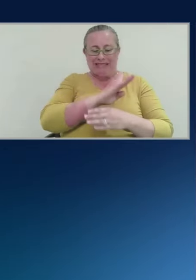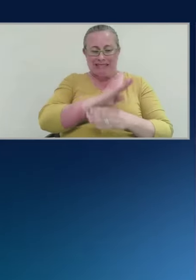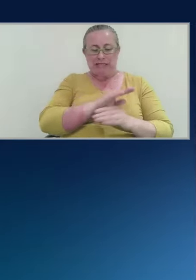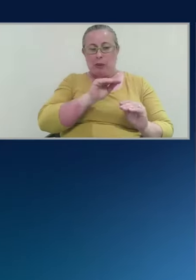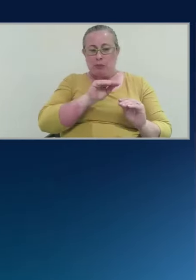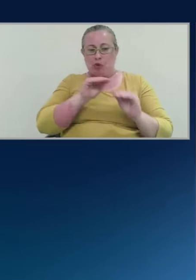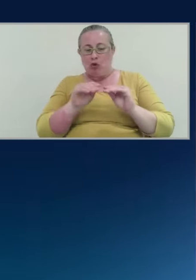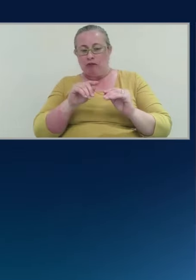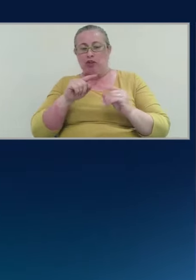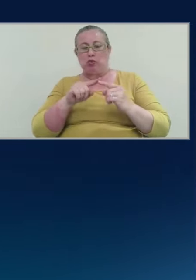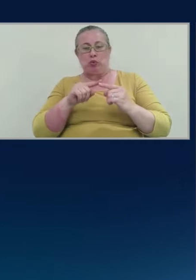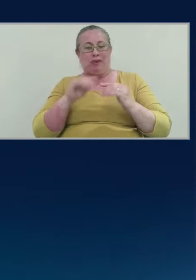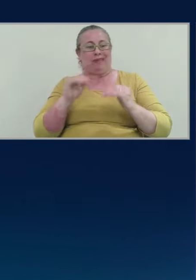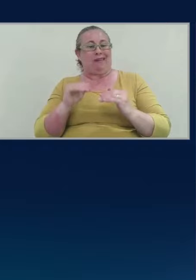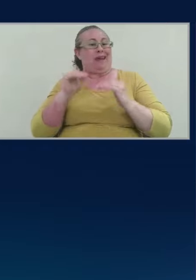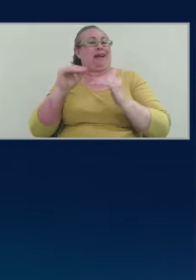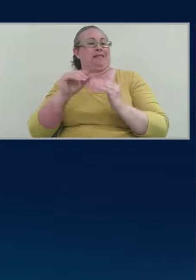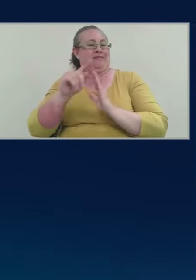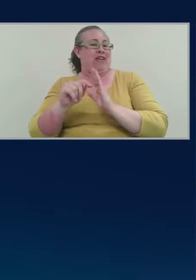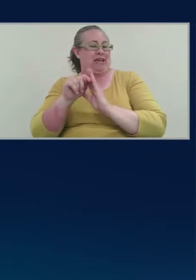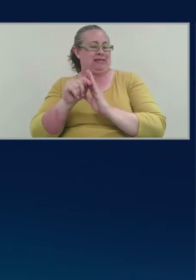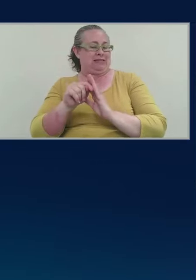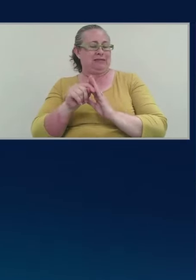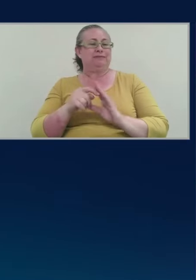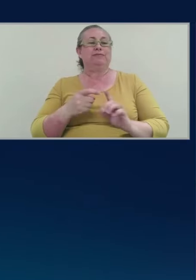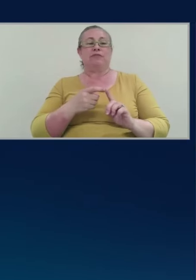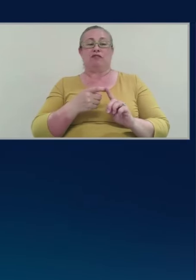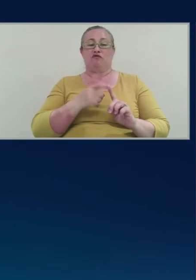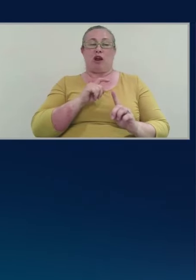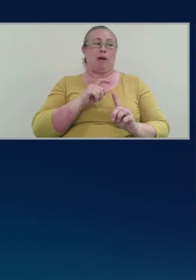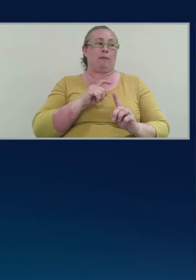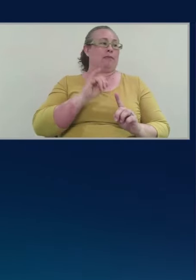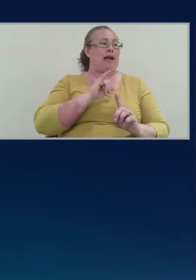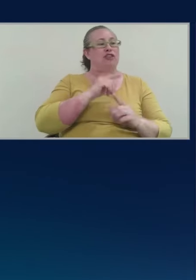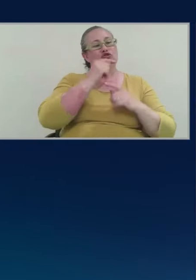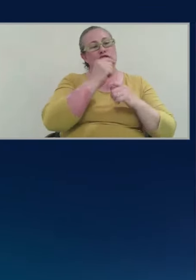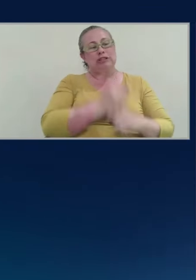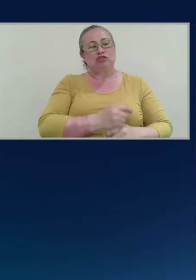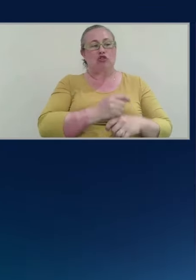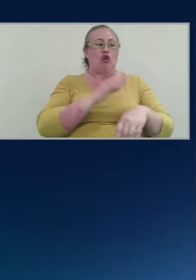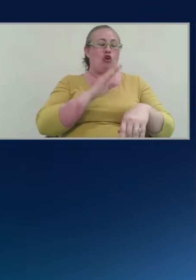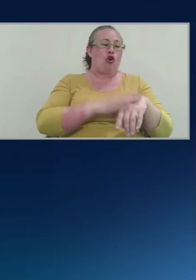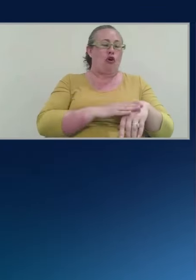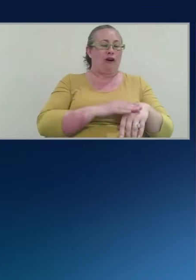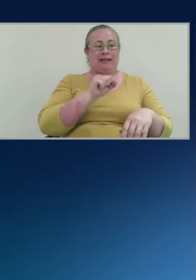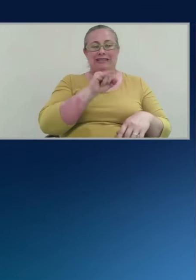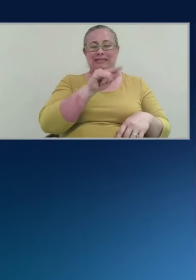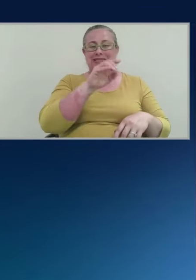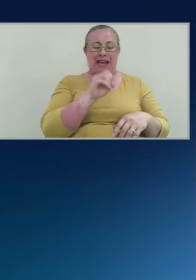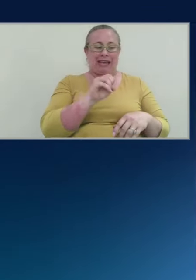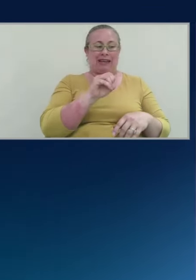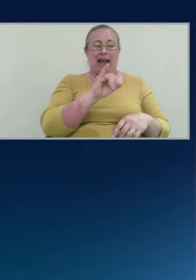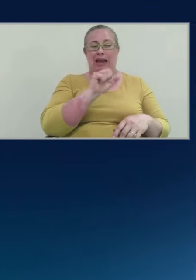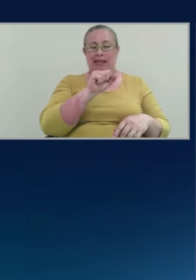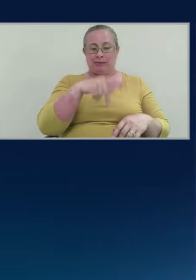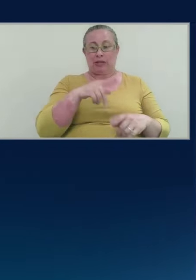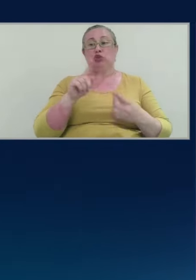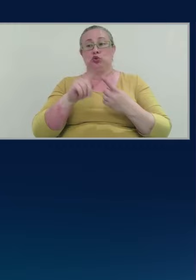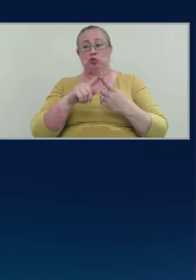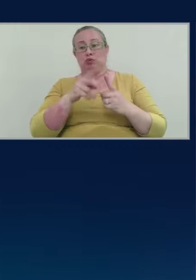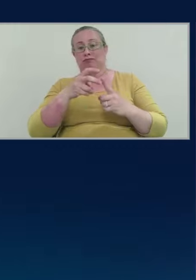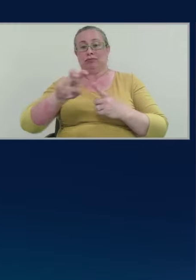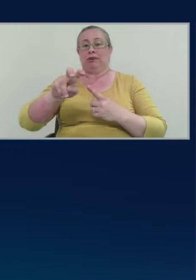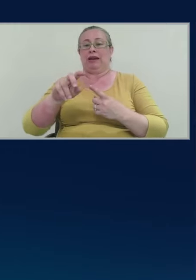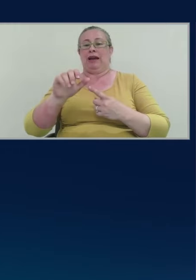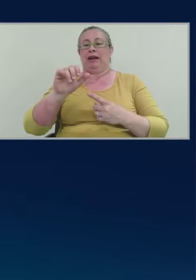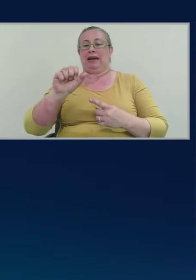next phase. Move on from maybe like a traditional on-premises ISV into a SaaS offering, because we're